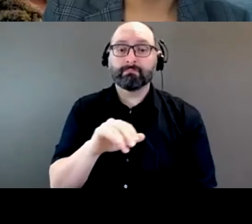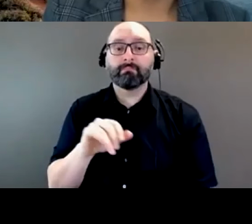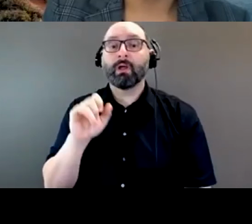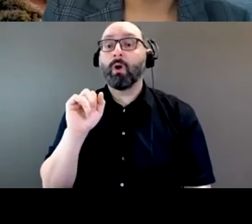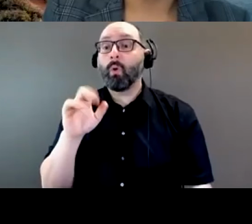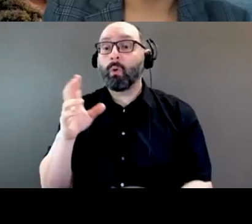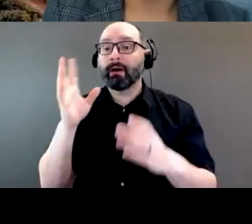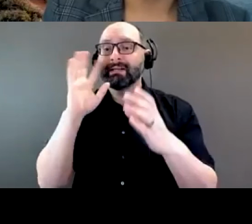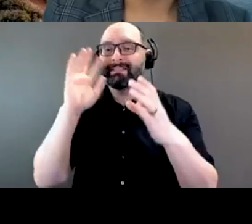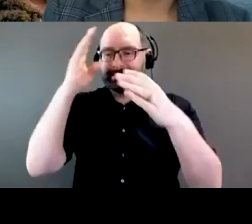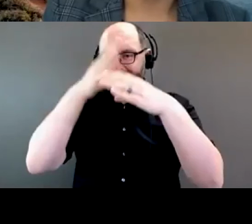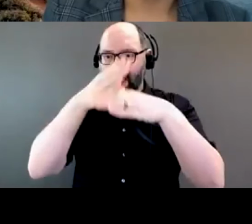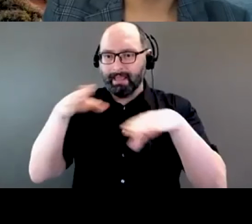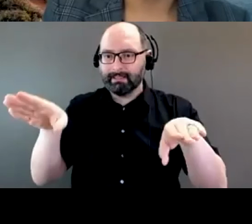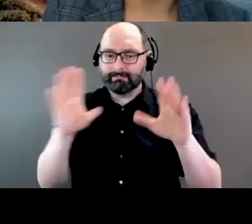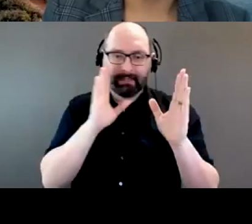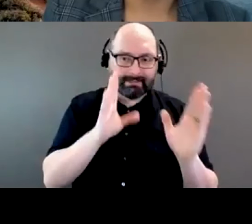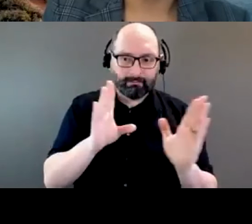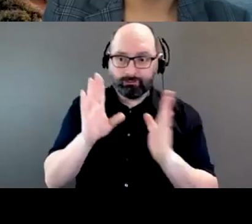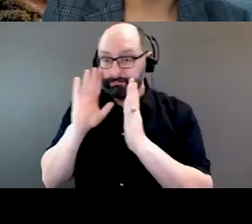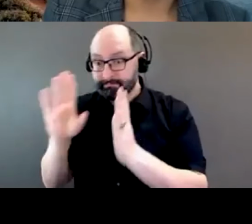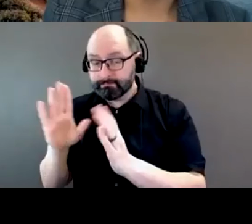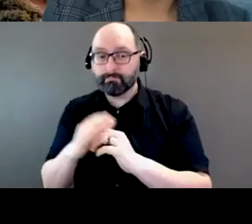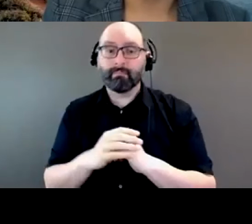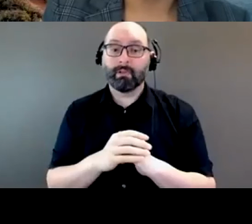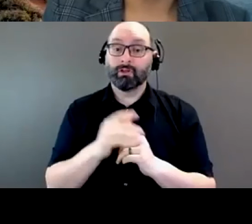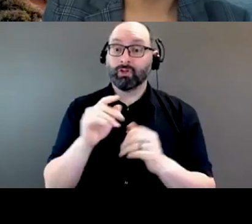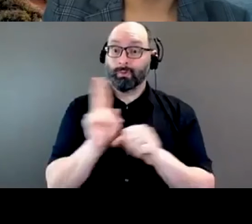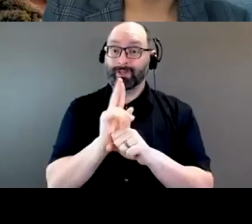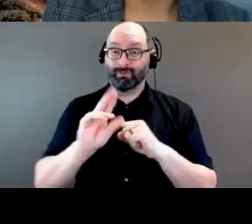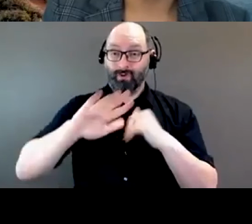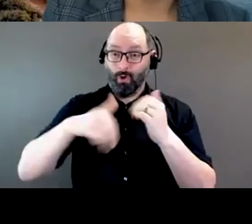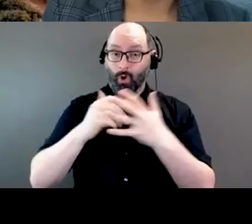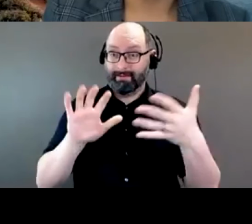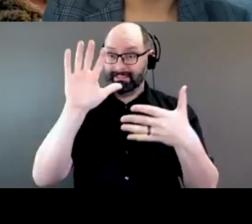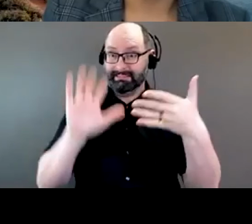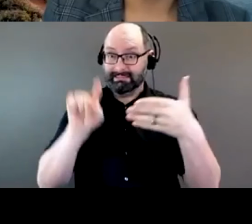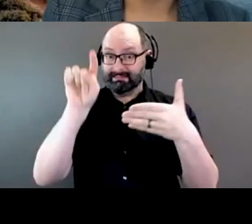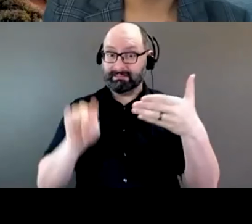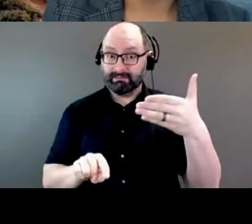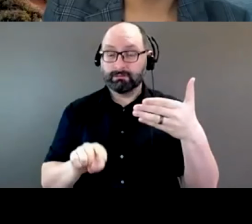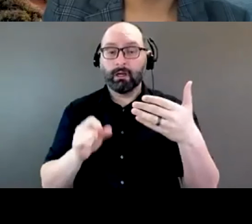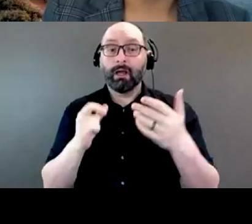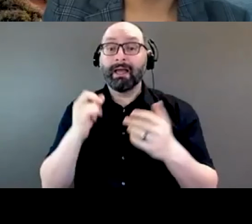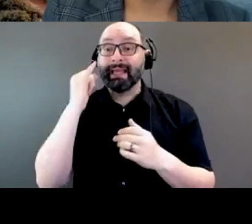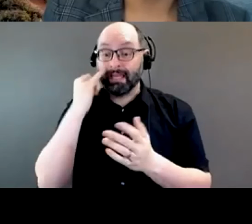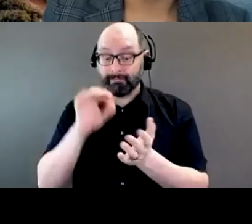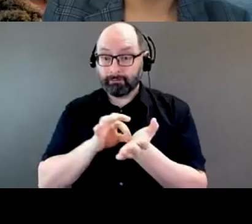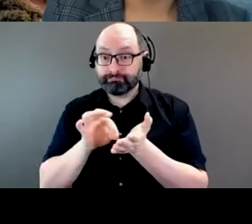complex attention. And then you sum all of these, and like I said, less than 24 would be